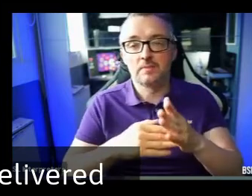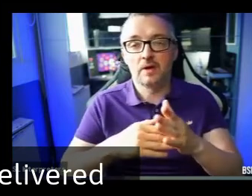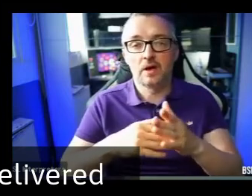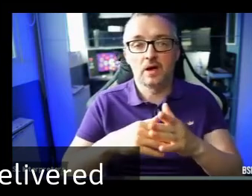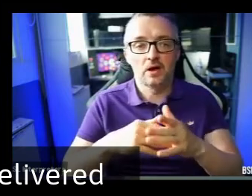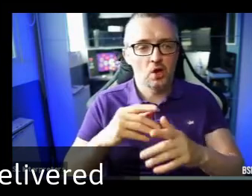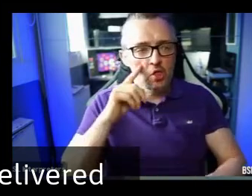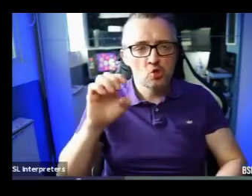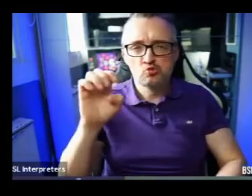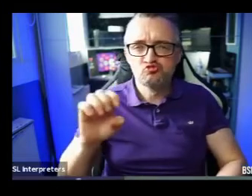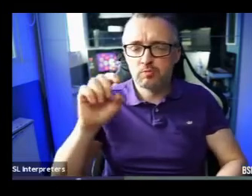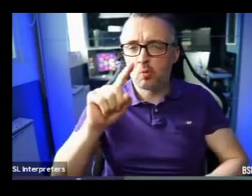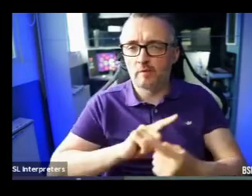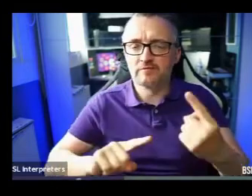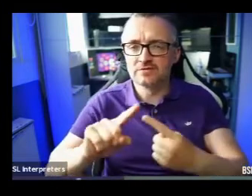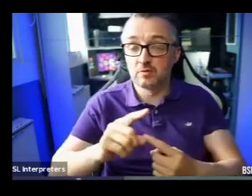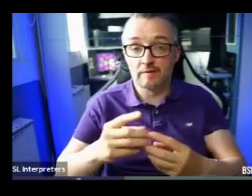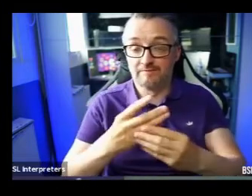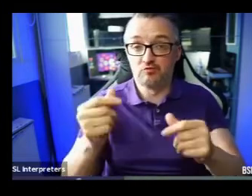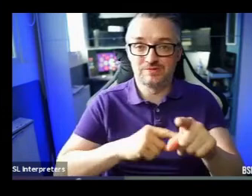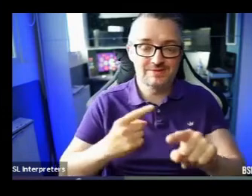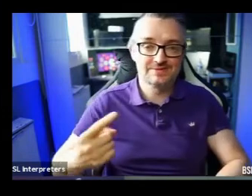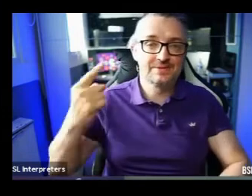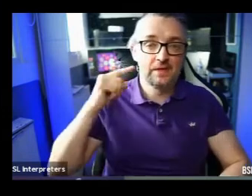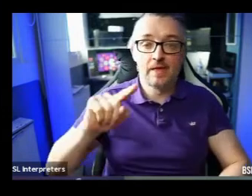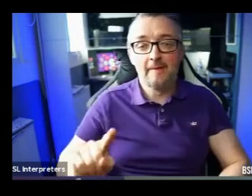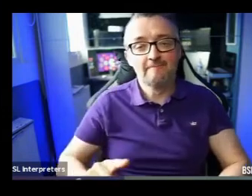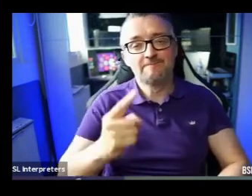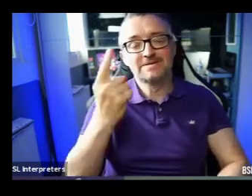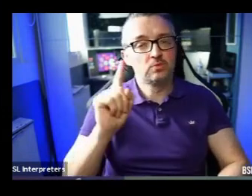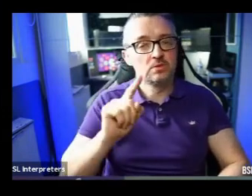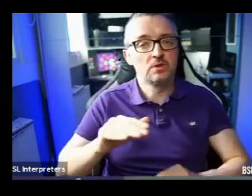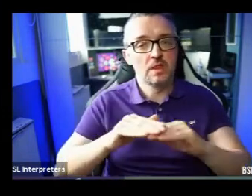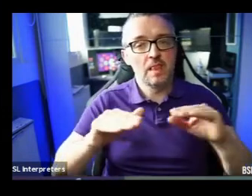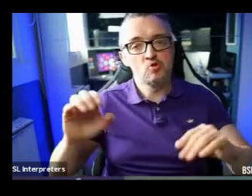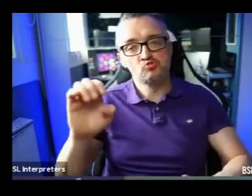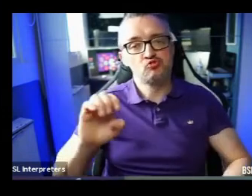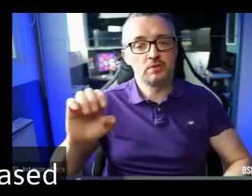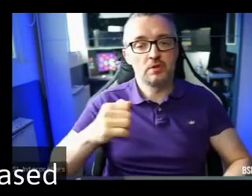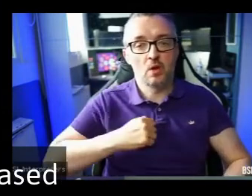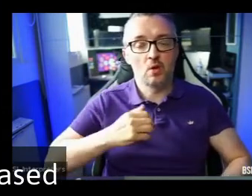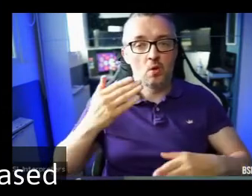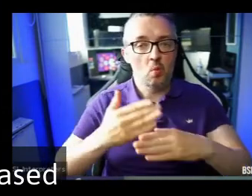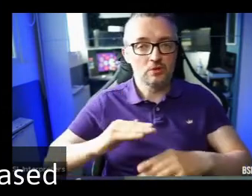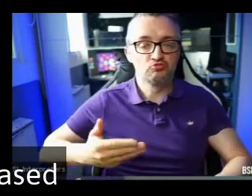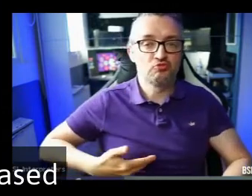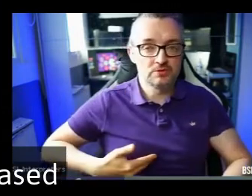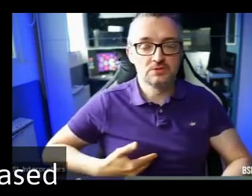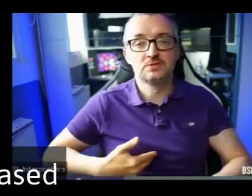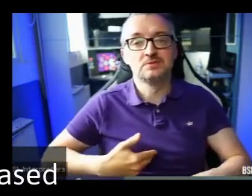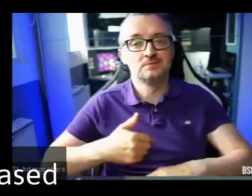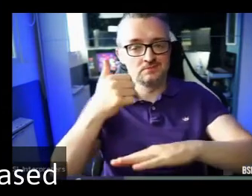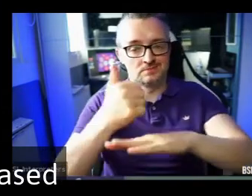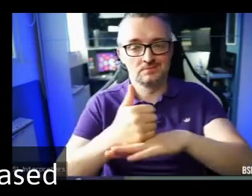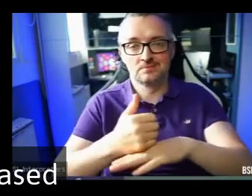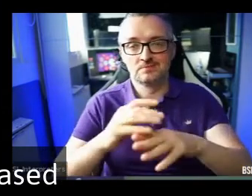Europe conference, several years ago now, was the first time that at a European level, our work and rights and a